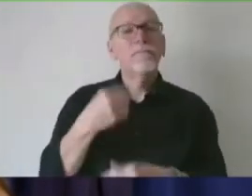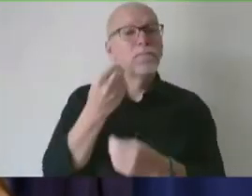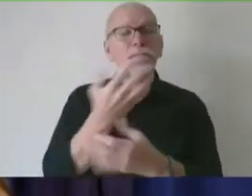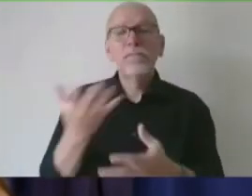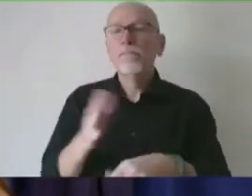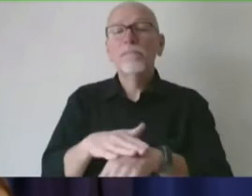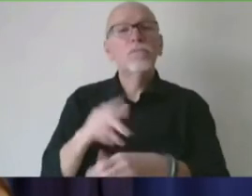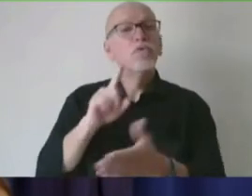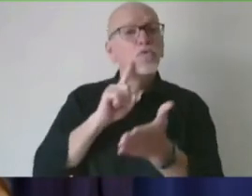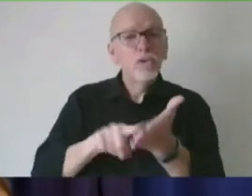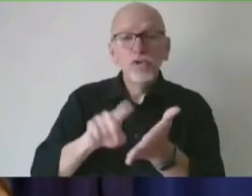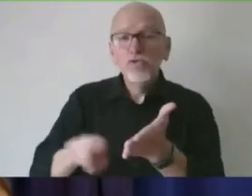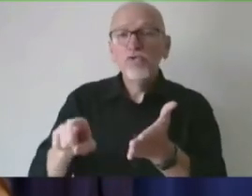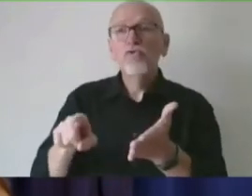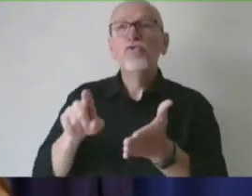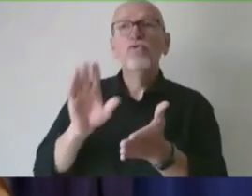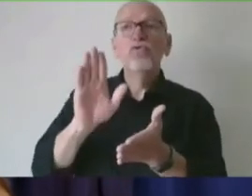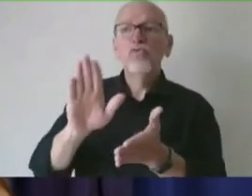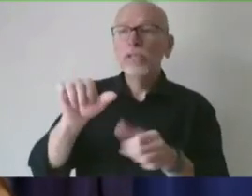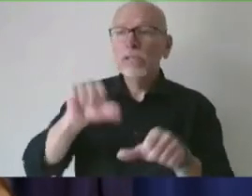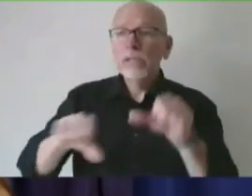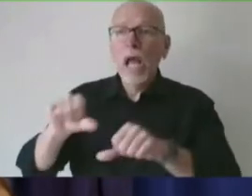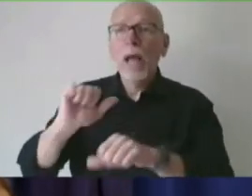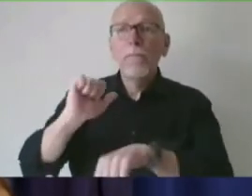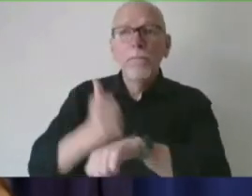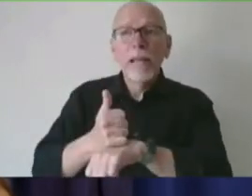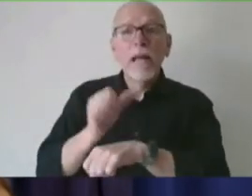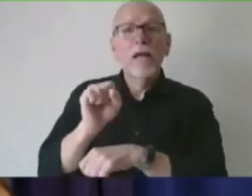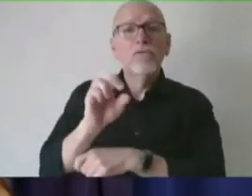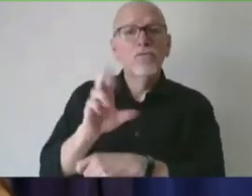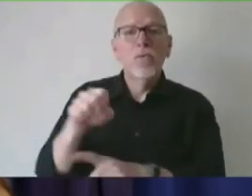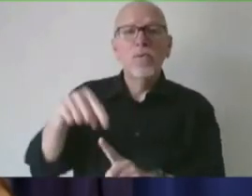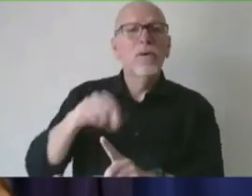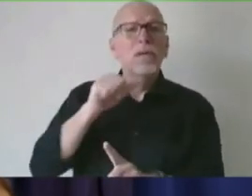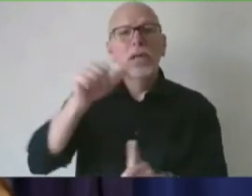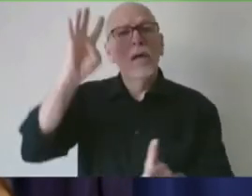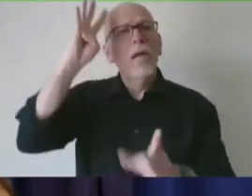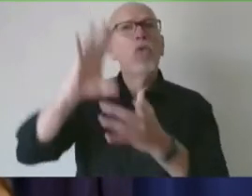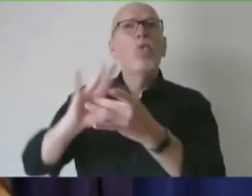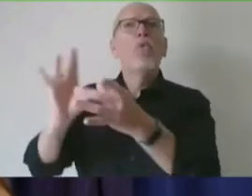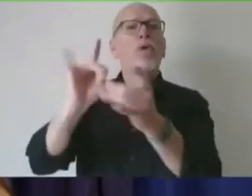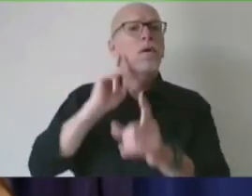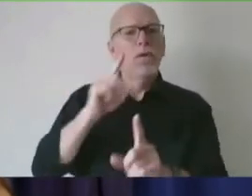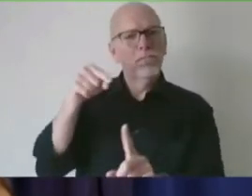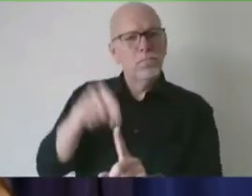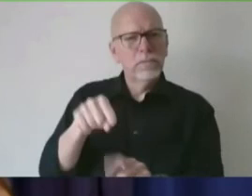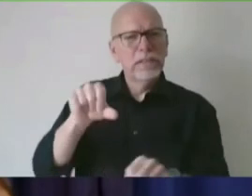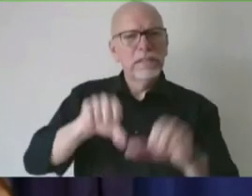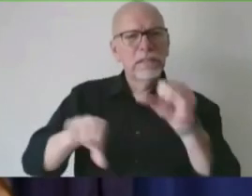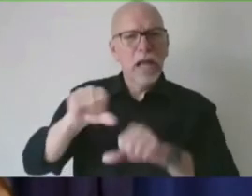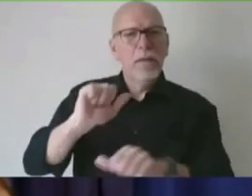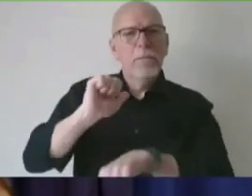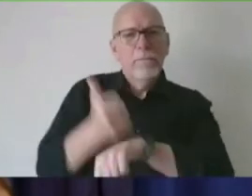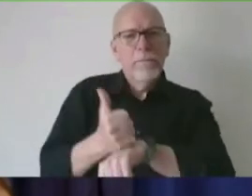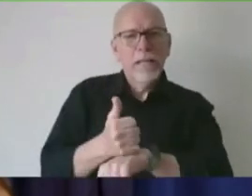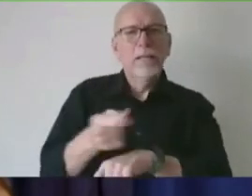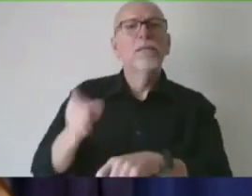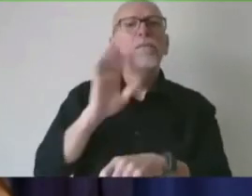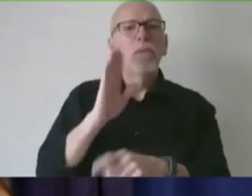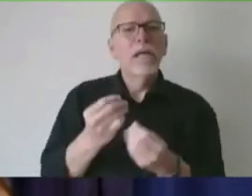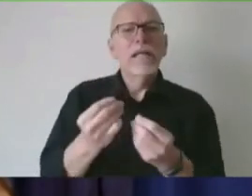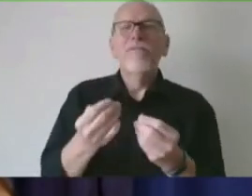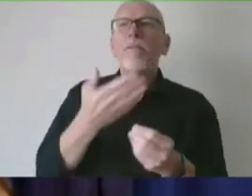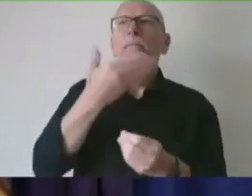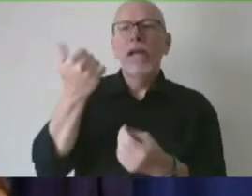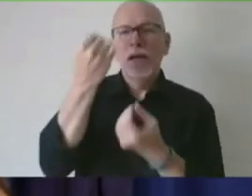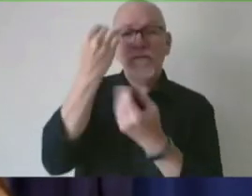research credible, science-based sources. These are the most studied vaccines given our robust event monitoring systems and the